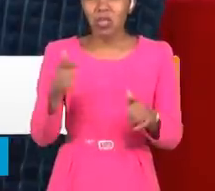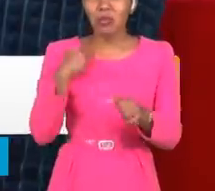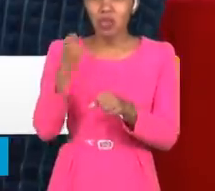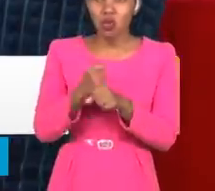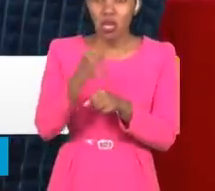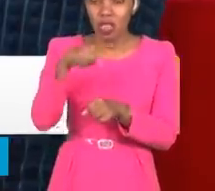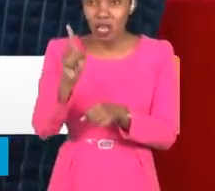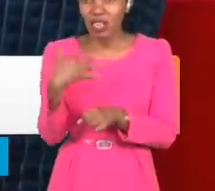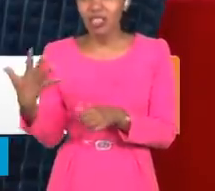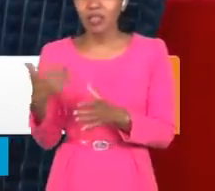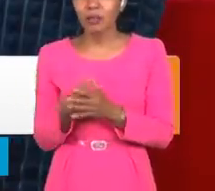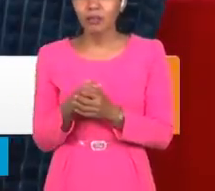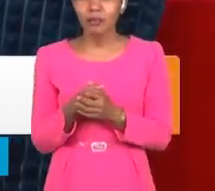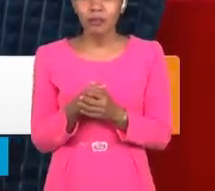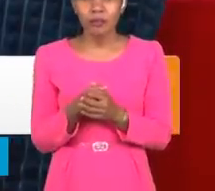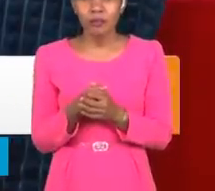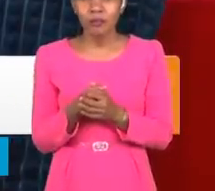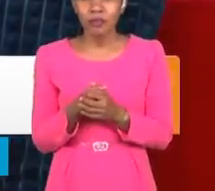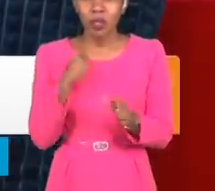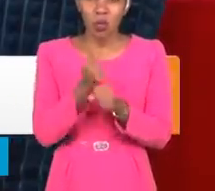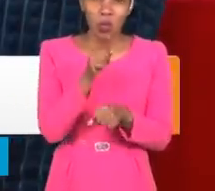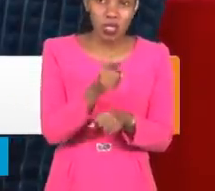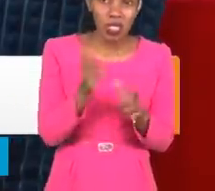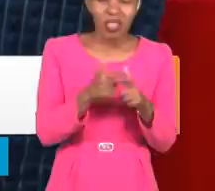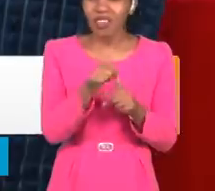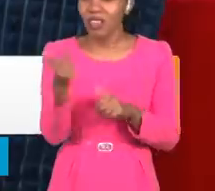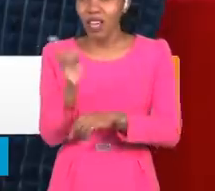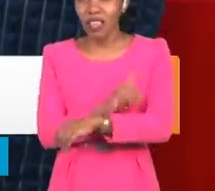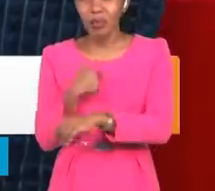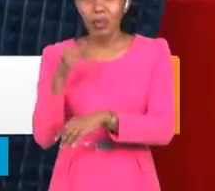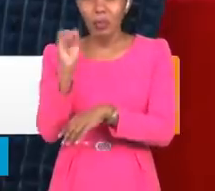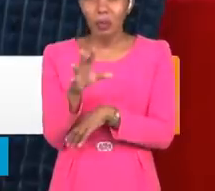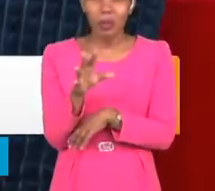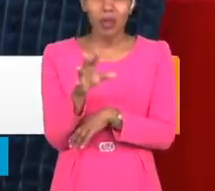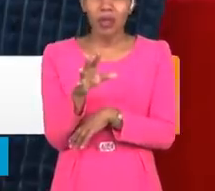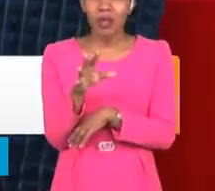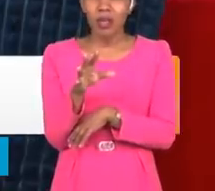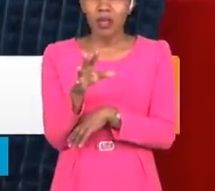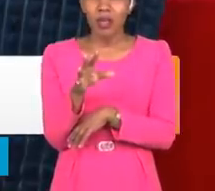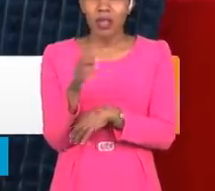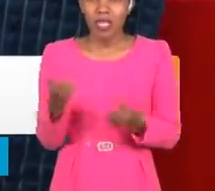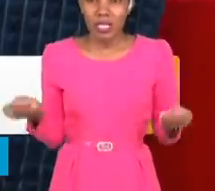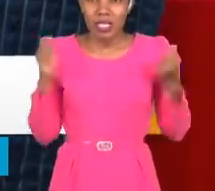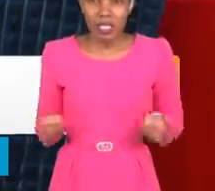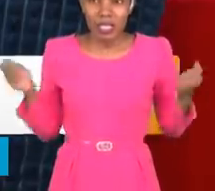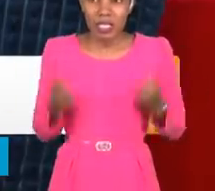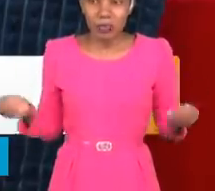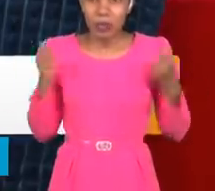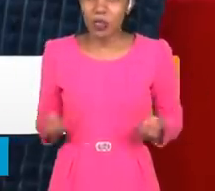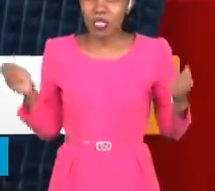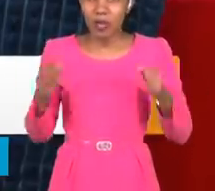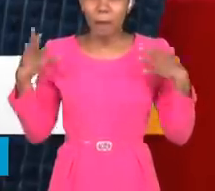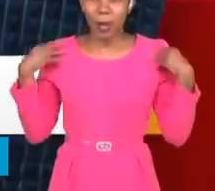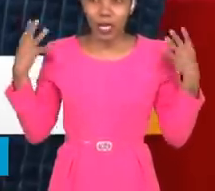right things, yeah, and I mention them. Absolutely. And I'm like, do this. The other day I posted, I skip. Yeah, yeah. So keeping fit. Yes.